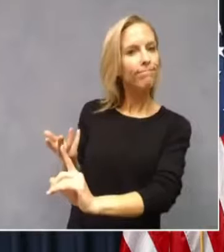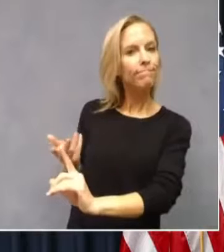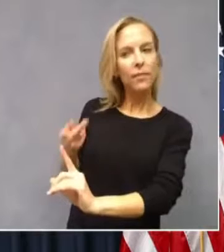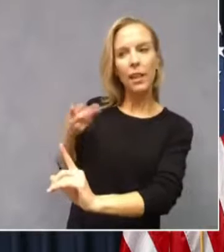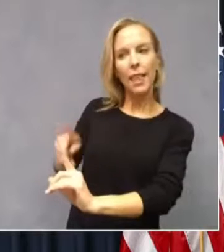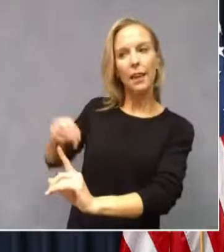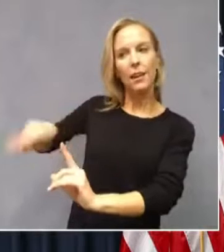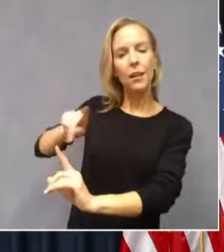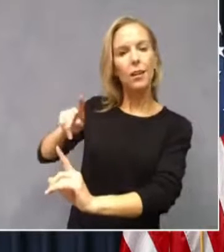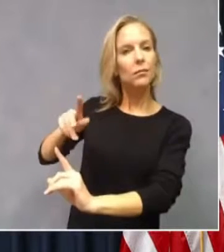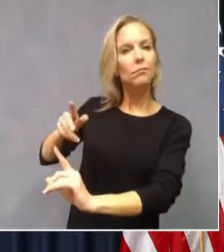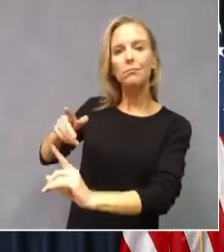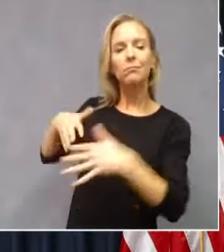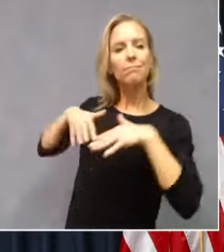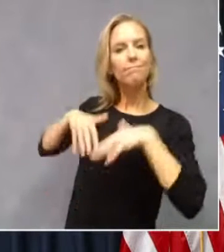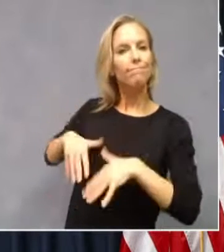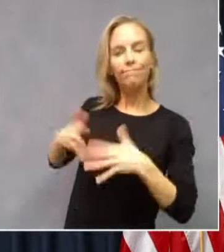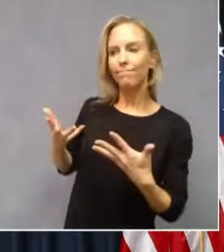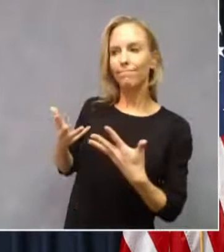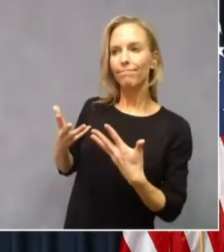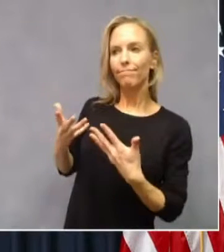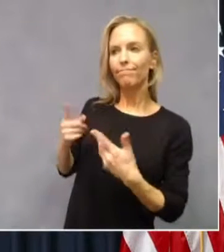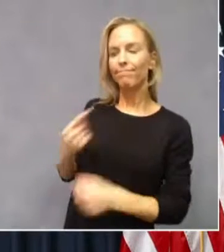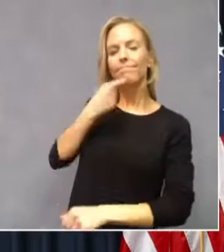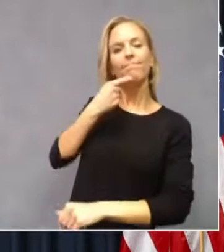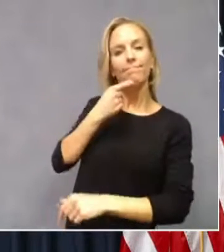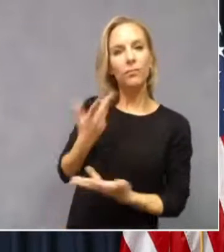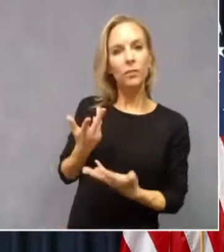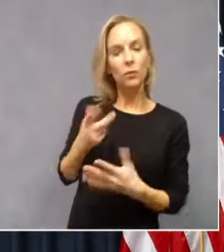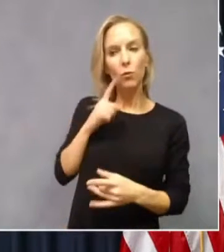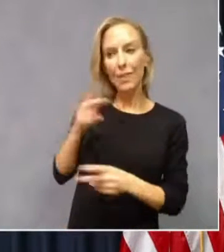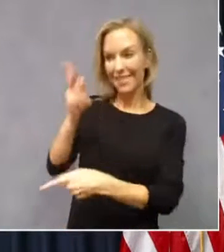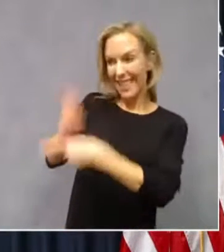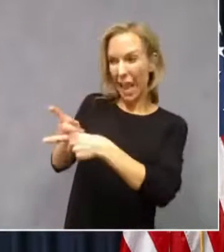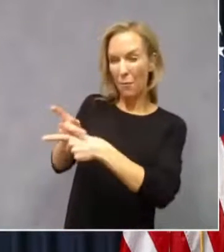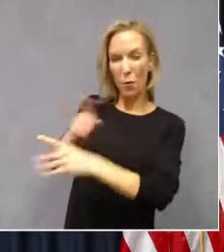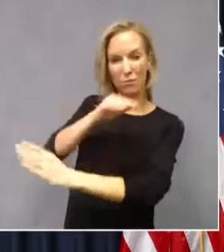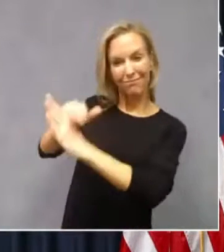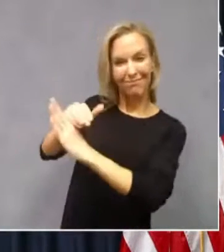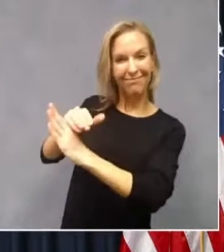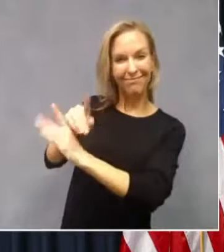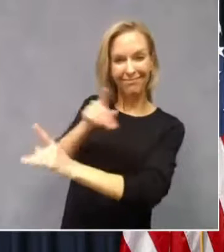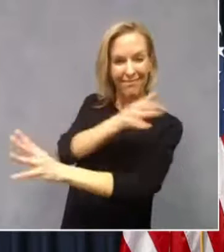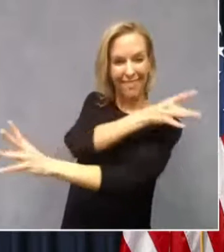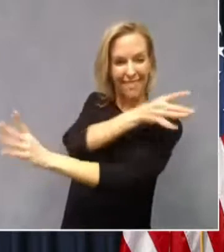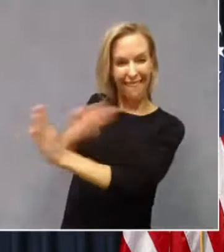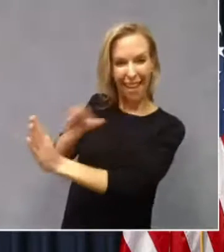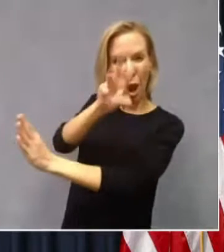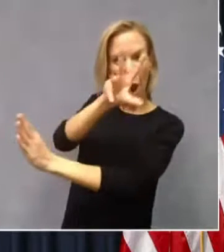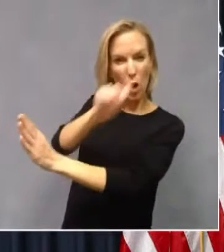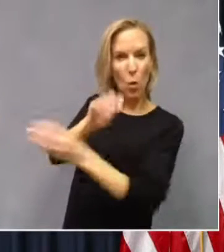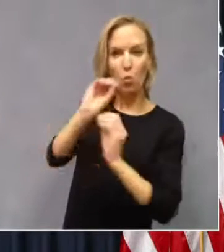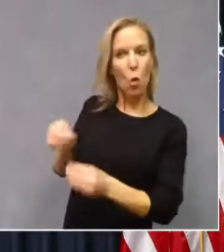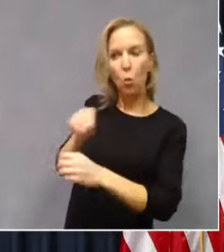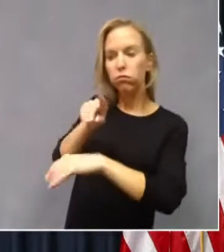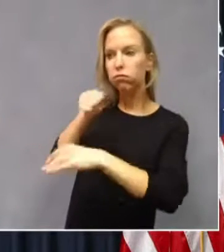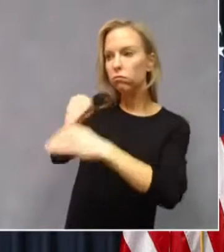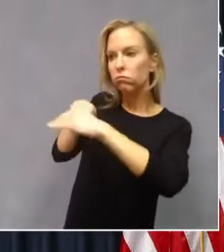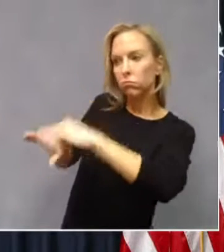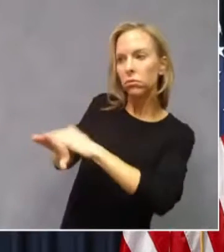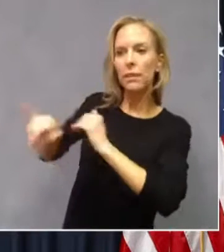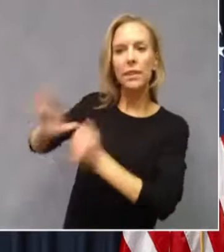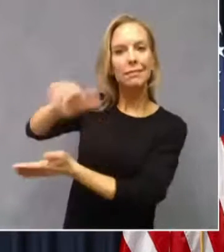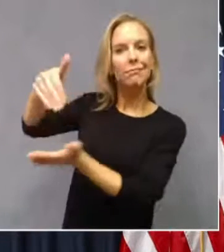face that. We kept the virus out until October. Nobody infected, protecting those that had fought for